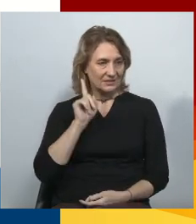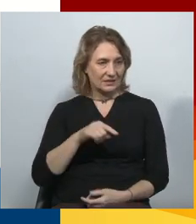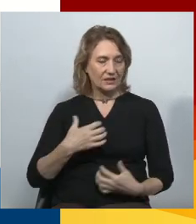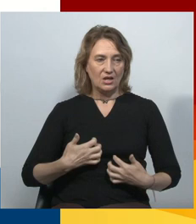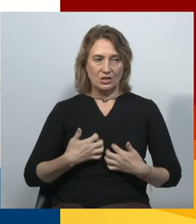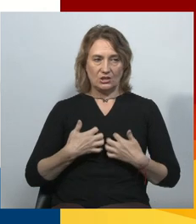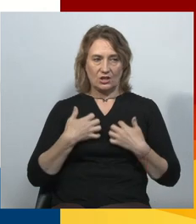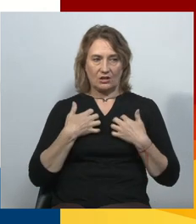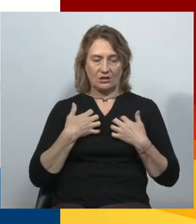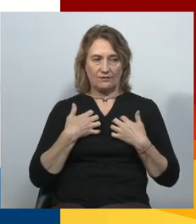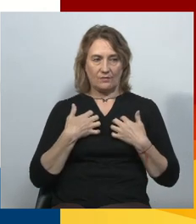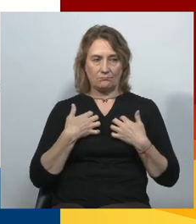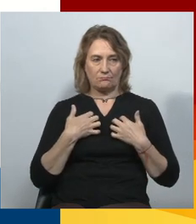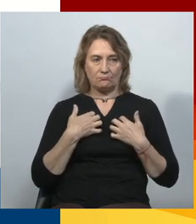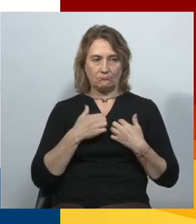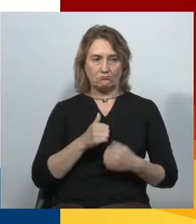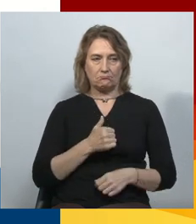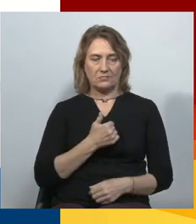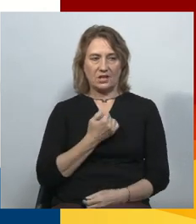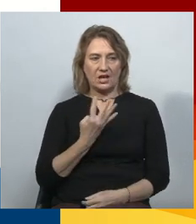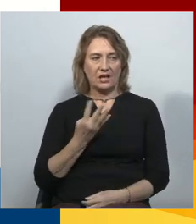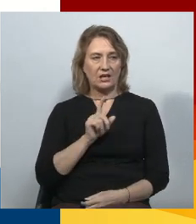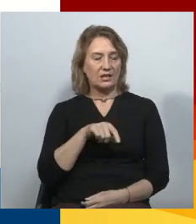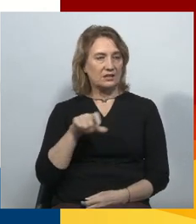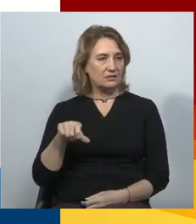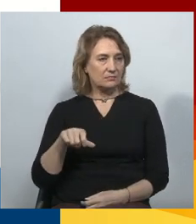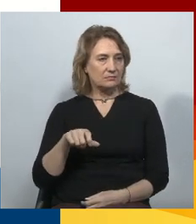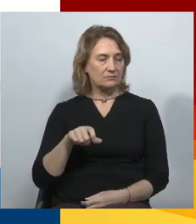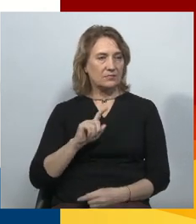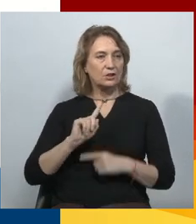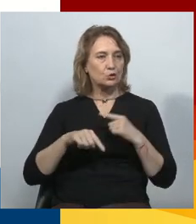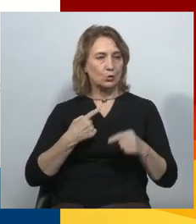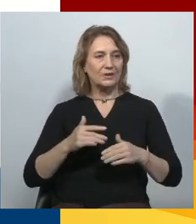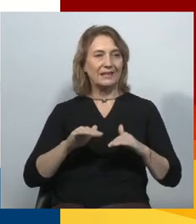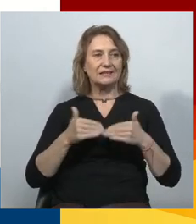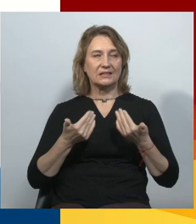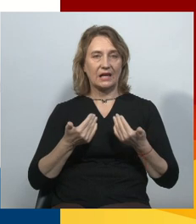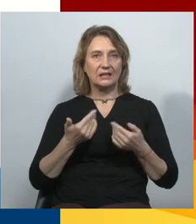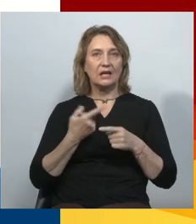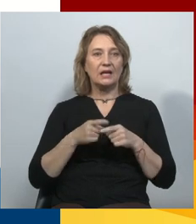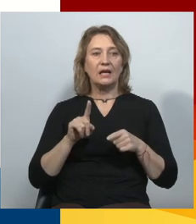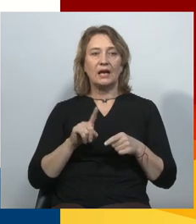misinformation about coronavirus. And you know that there is a lot of information like that. Next slide, please.